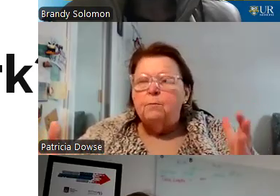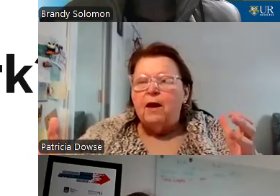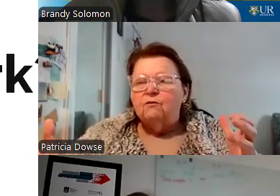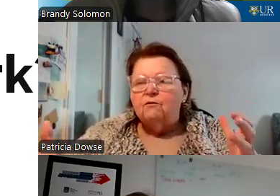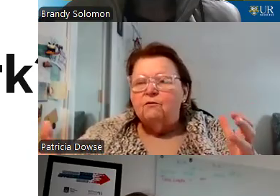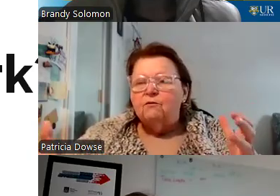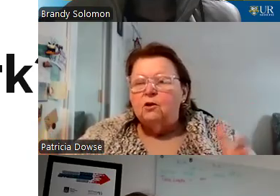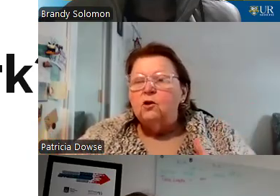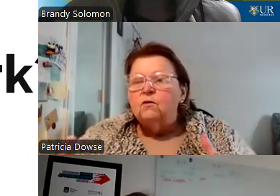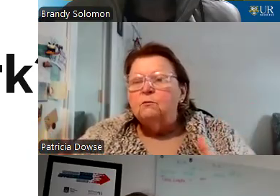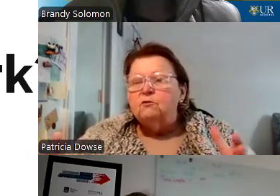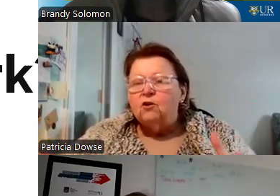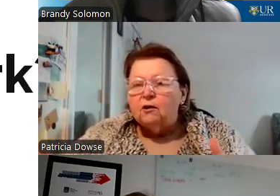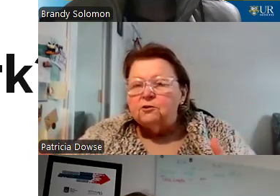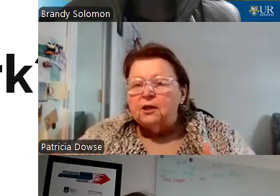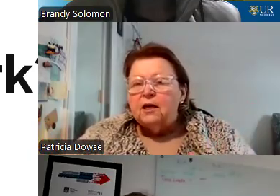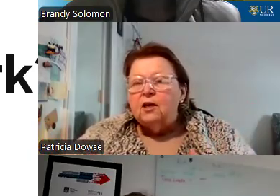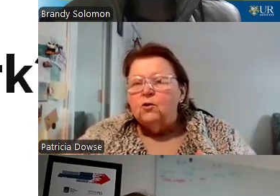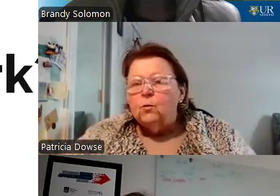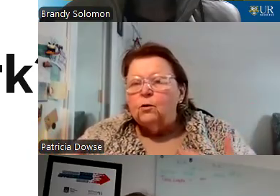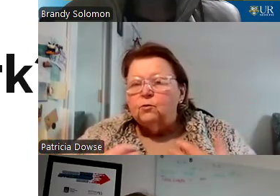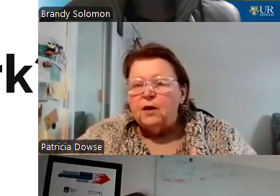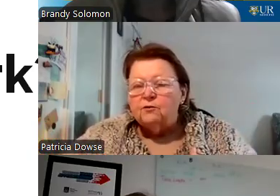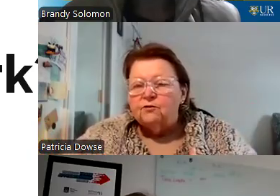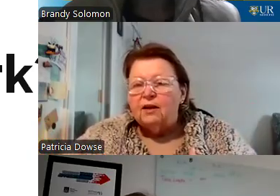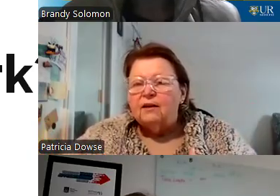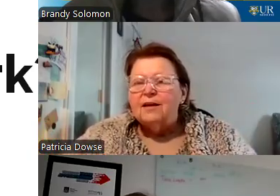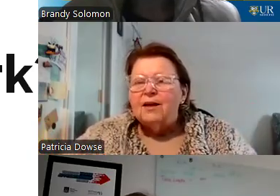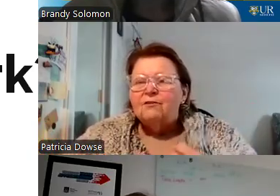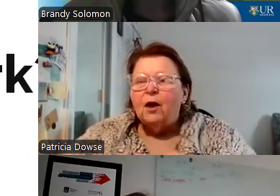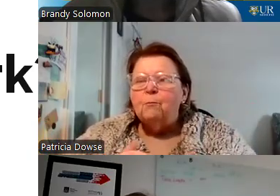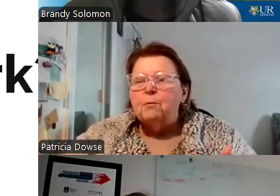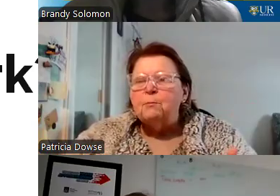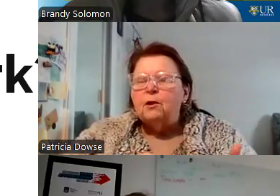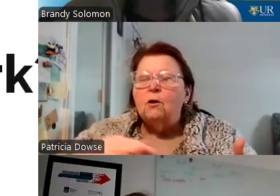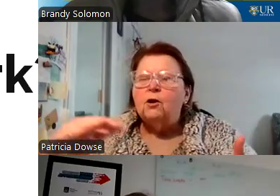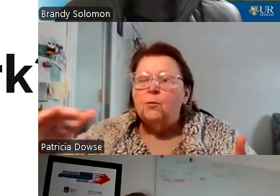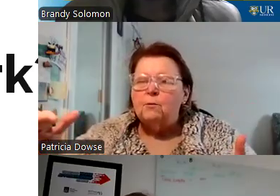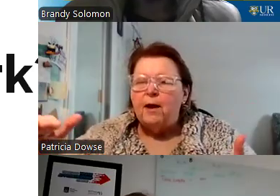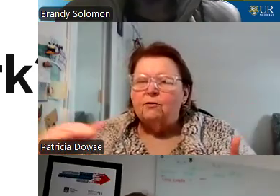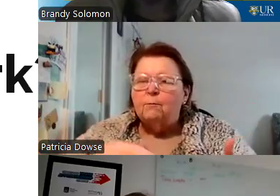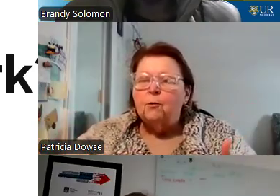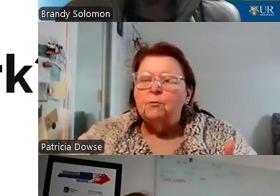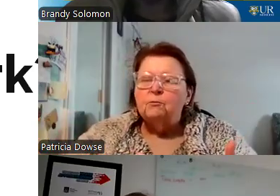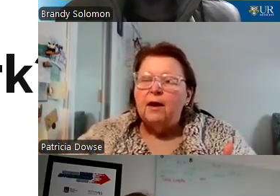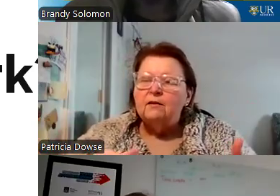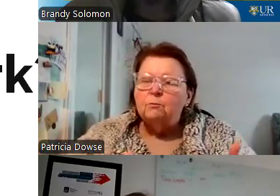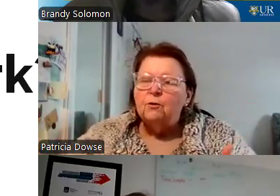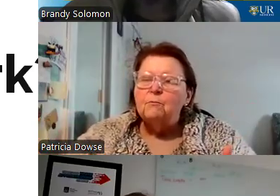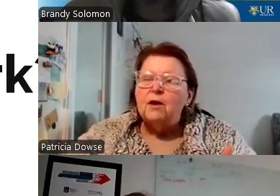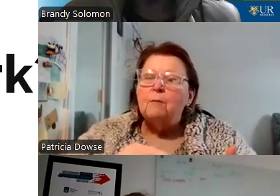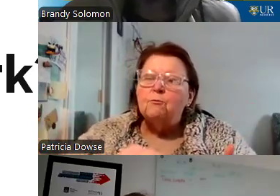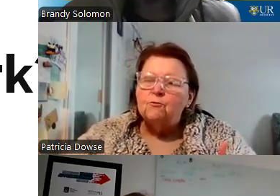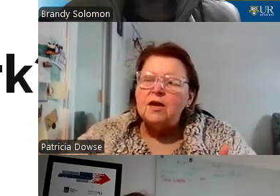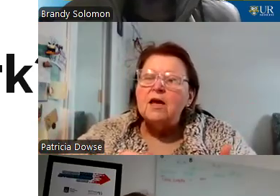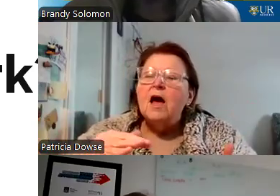the career paths are followed. And you've each been charged in your role, as we understand it, to help people along a career path. The purpose behind this